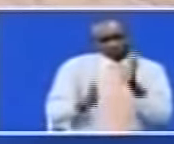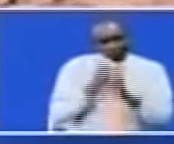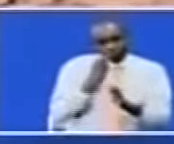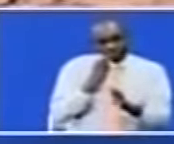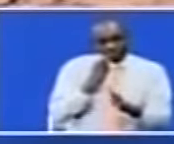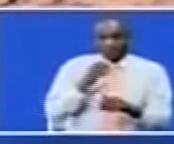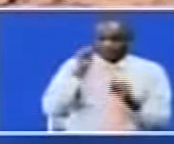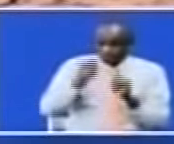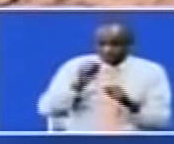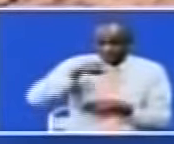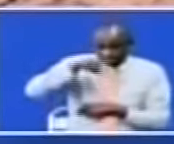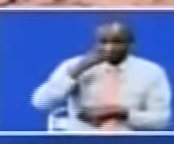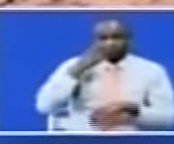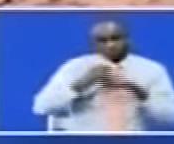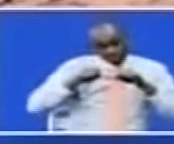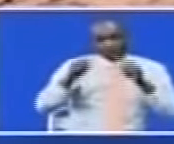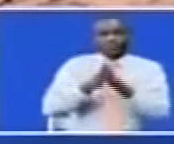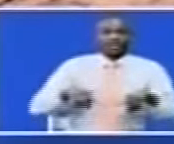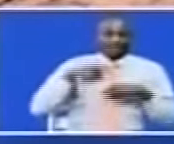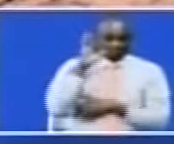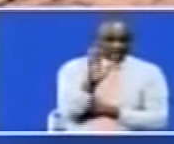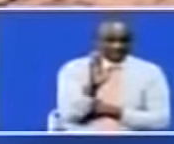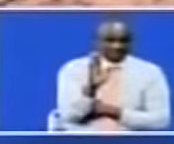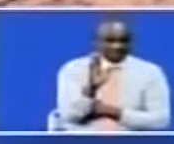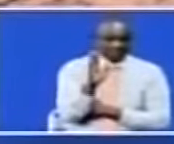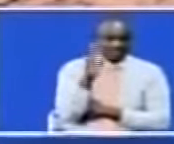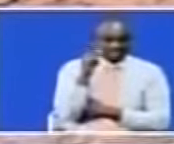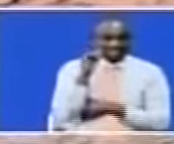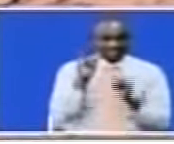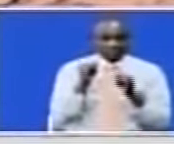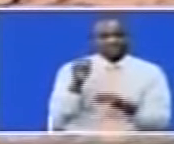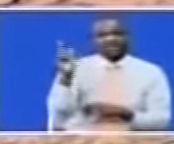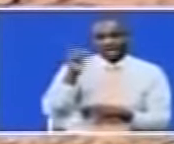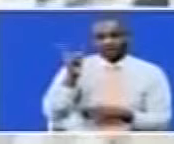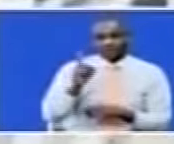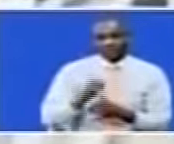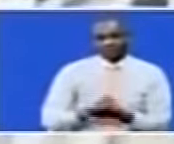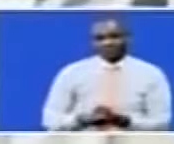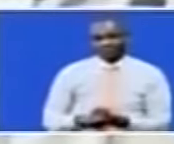so that they can rebuild their lives. Muremi Mwangi, KTN News, Nairobi.